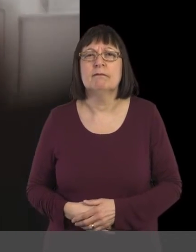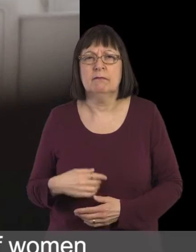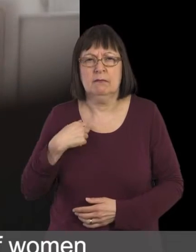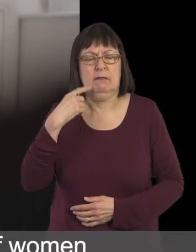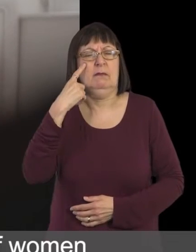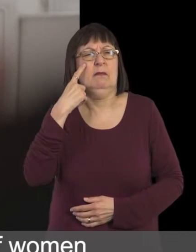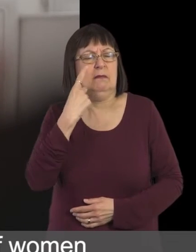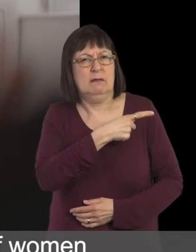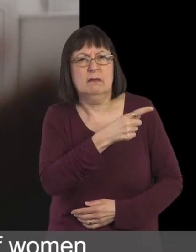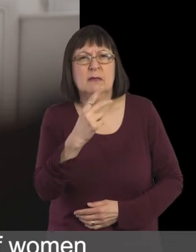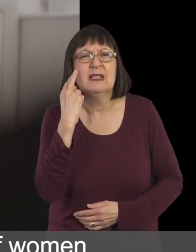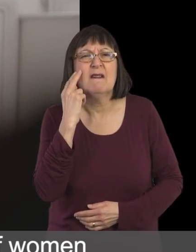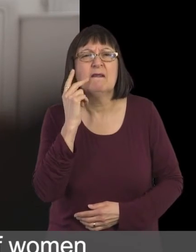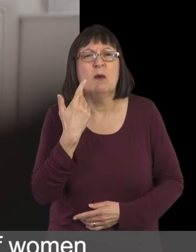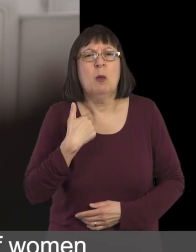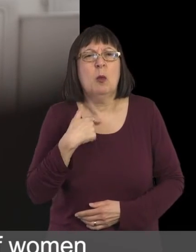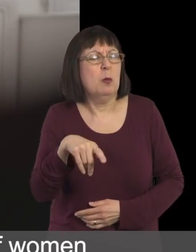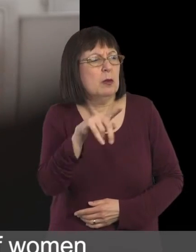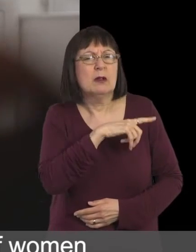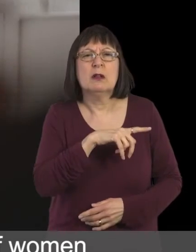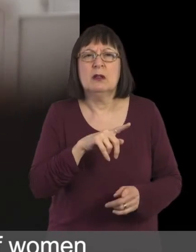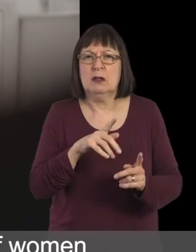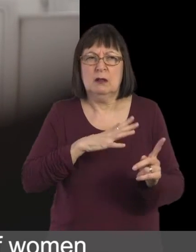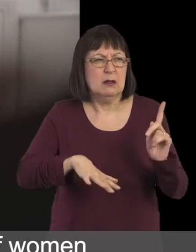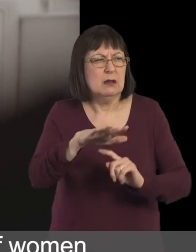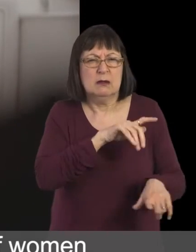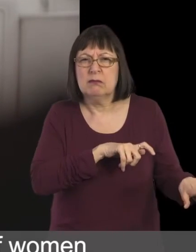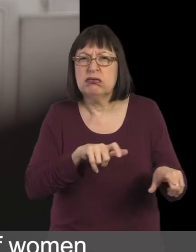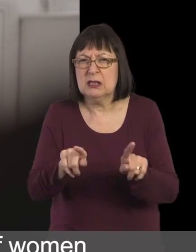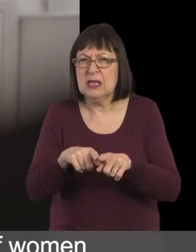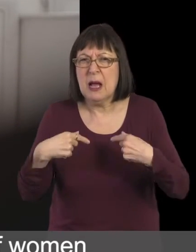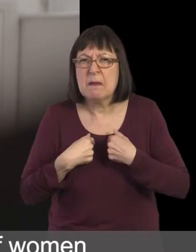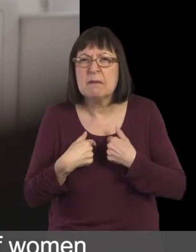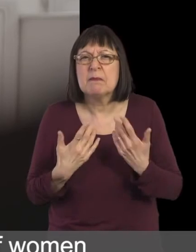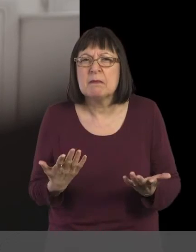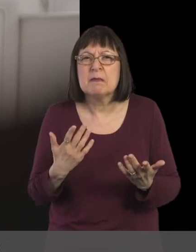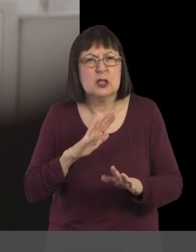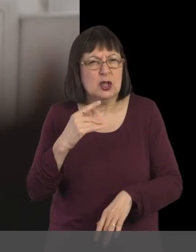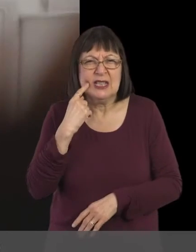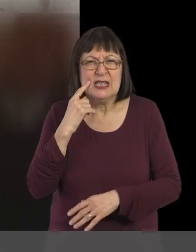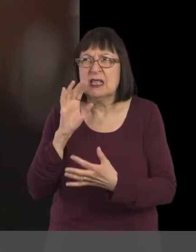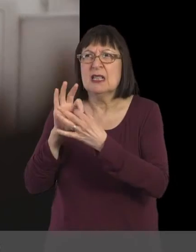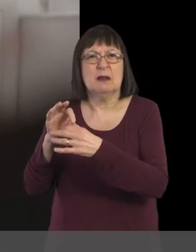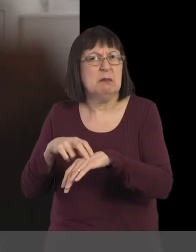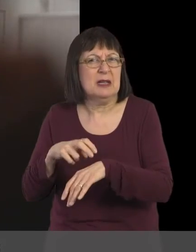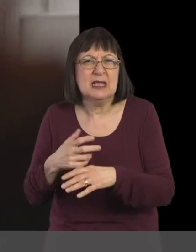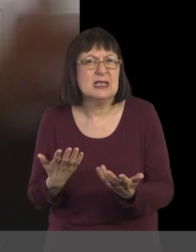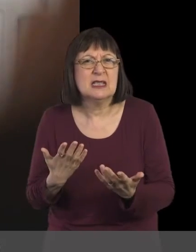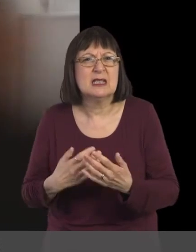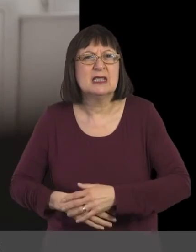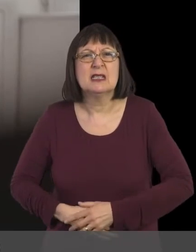Well I think those Deaf women who are survivors like me, it won't be easy